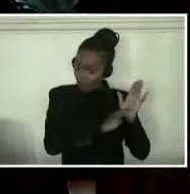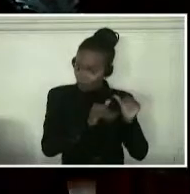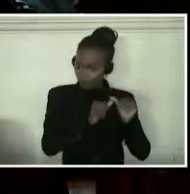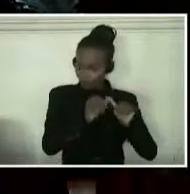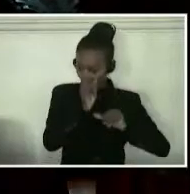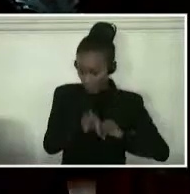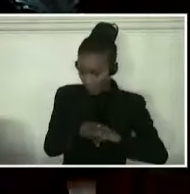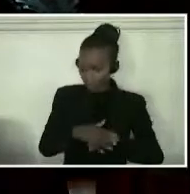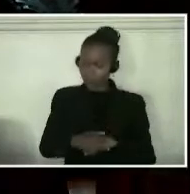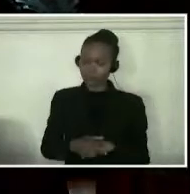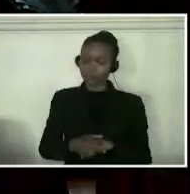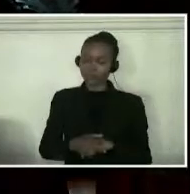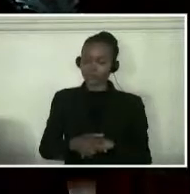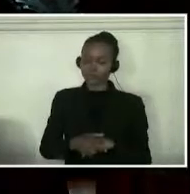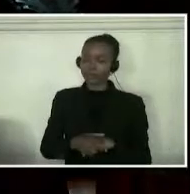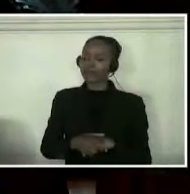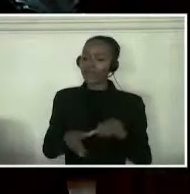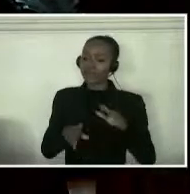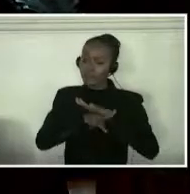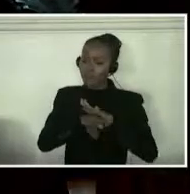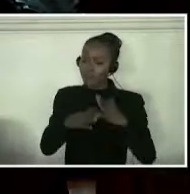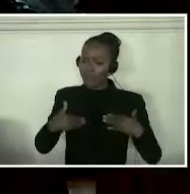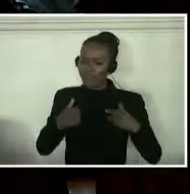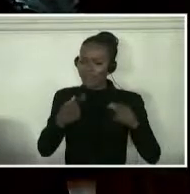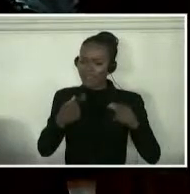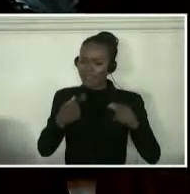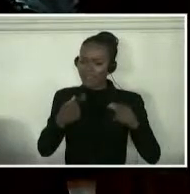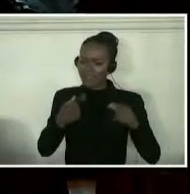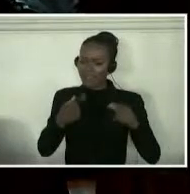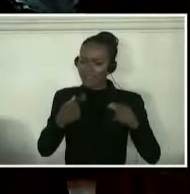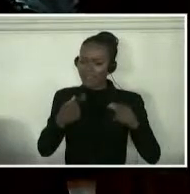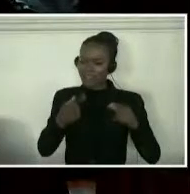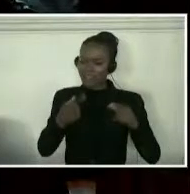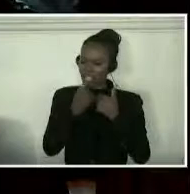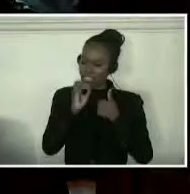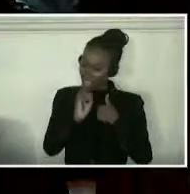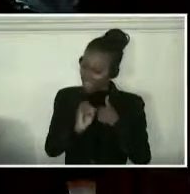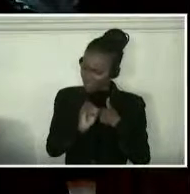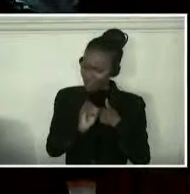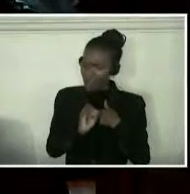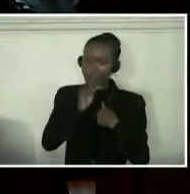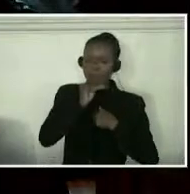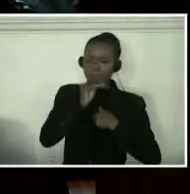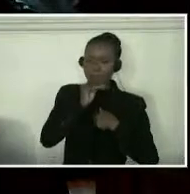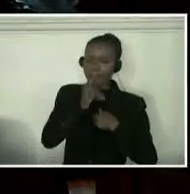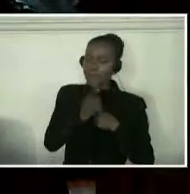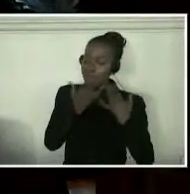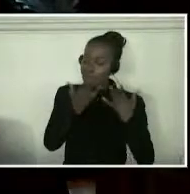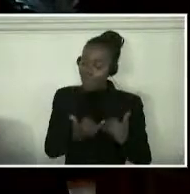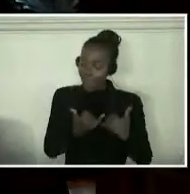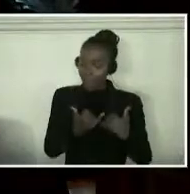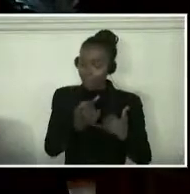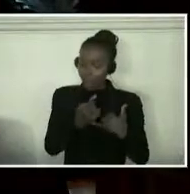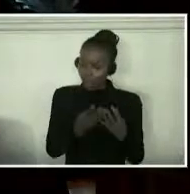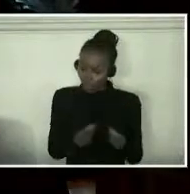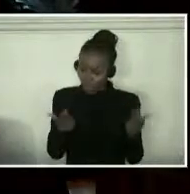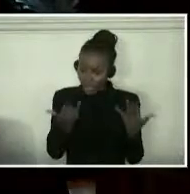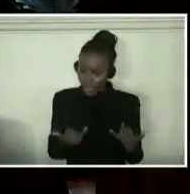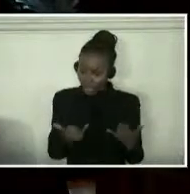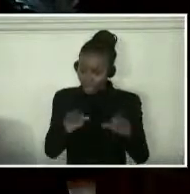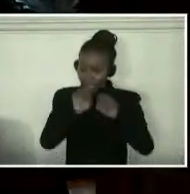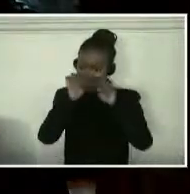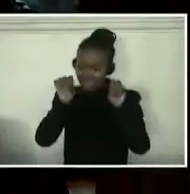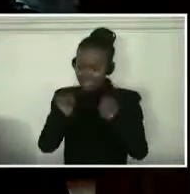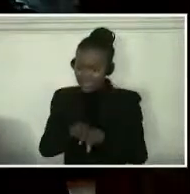sense that whatever health challenges you address at a lower level of camp means you won't clock up the system higher up which means we will